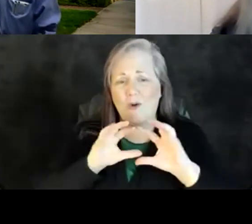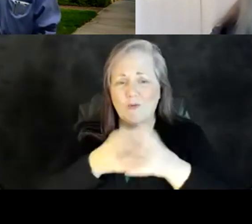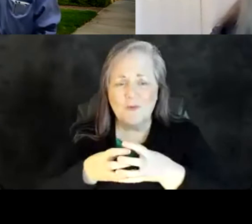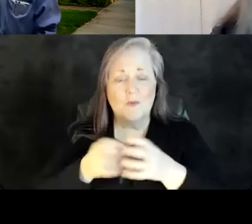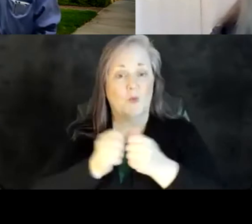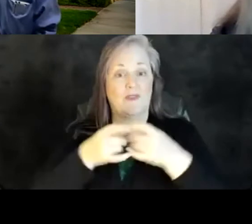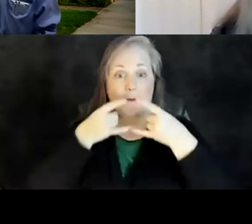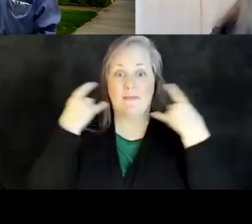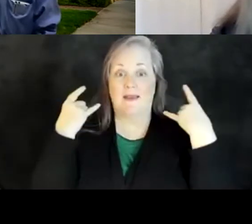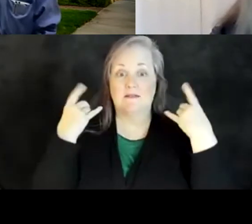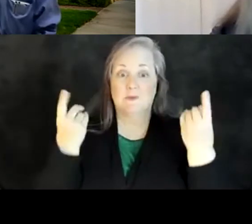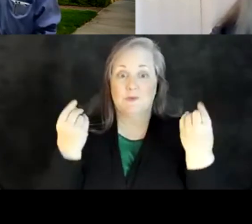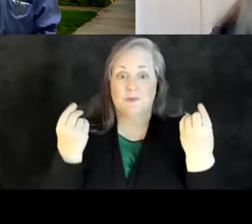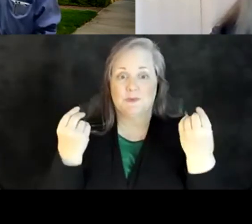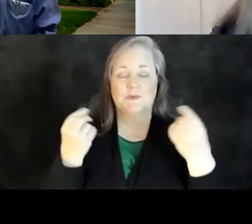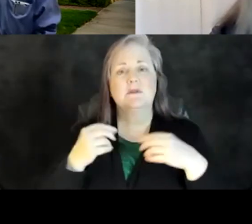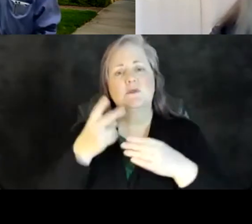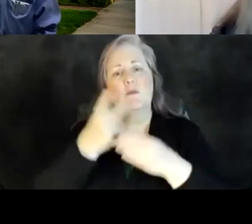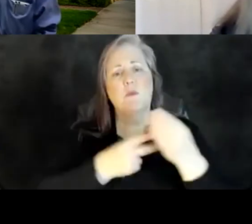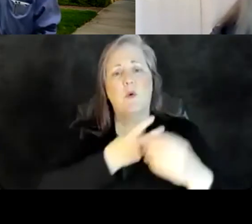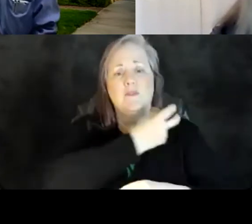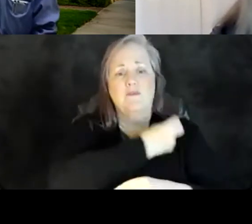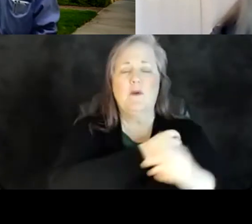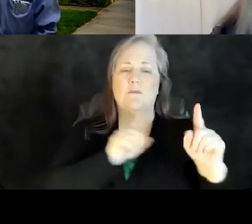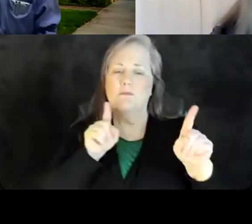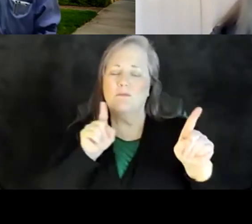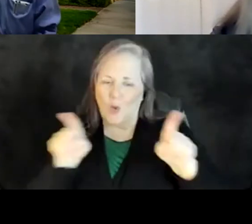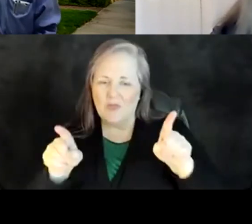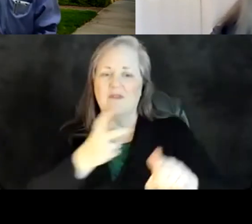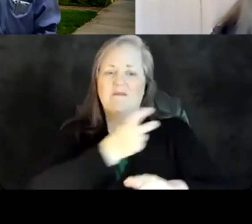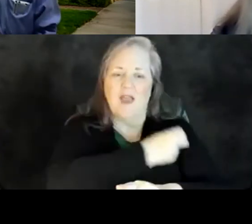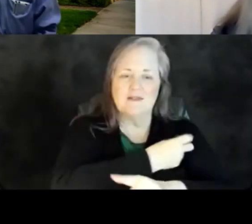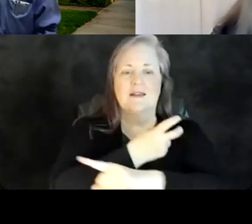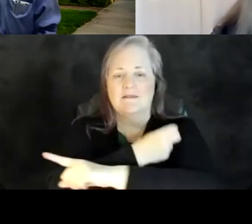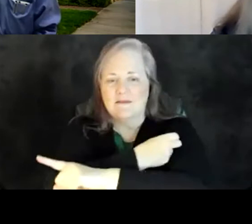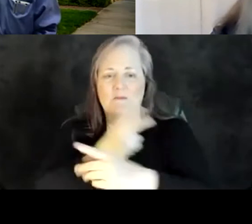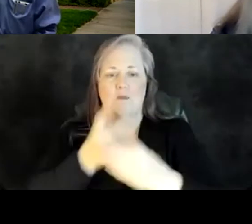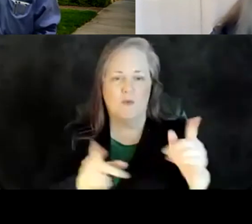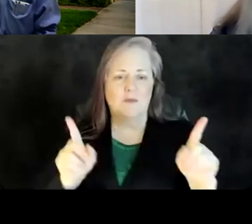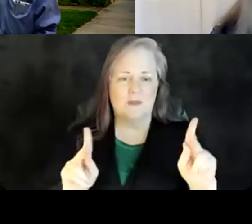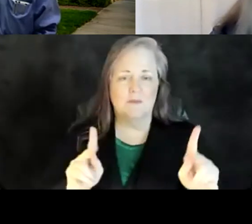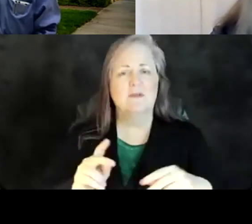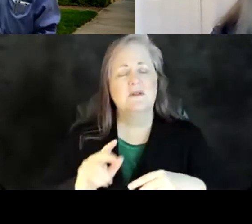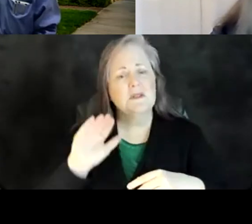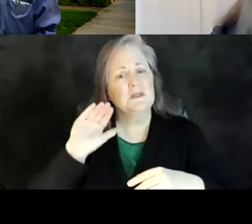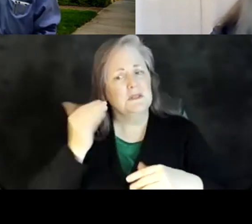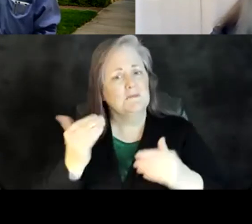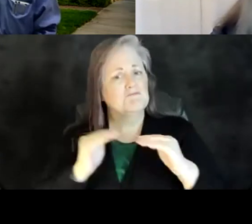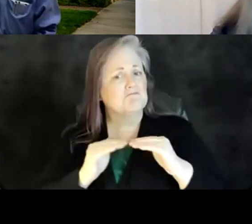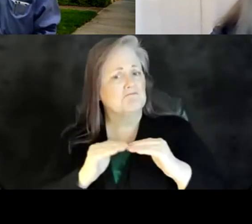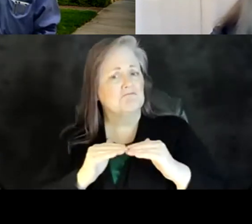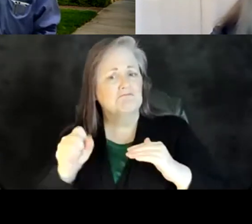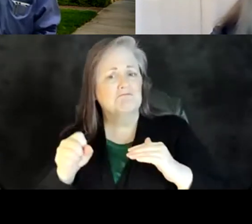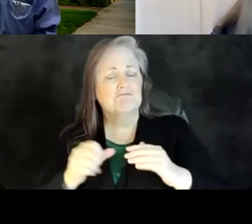and assuming that both are vaccinated. And that seems to be totally reasonable